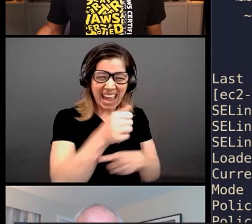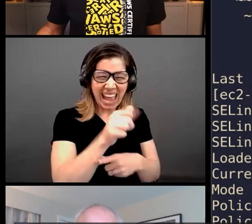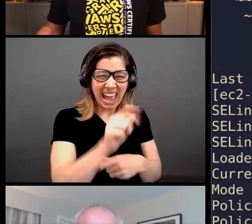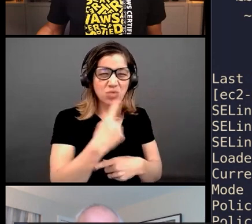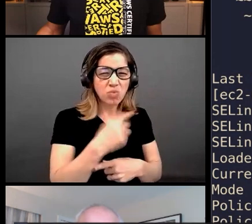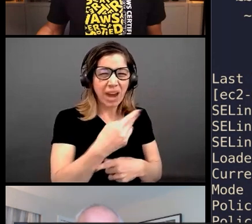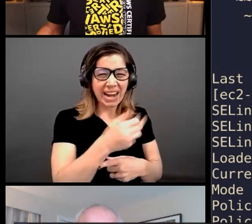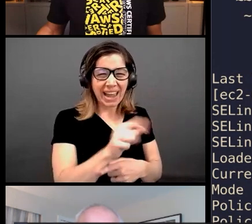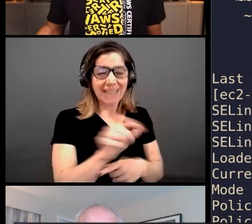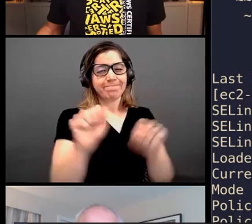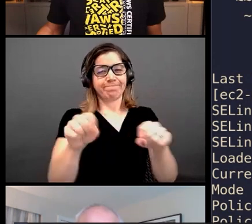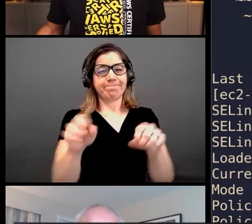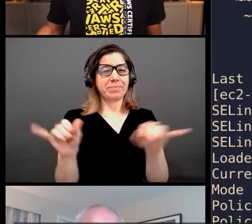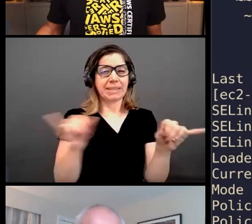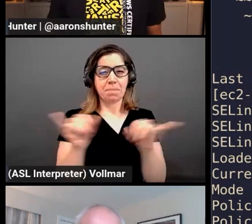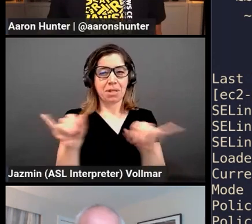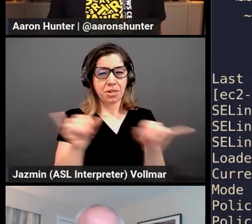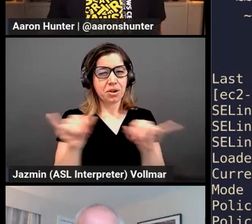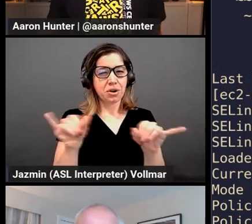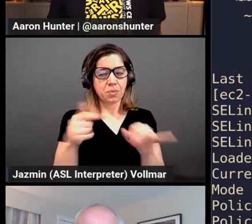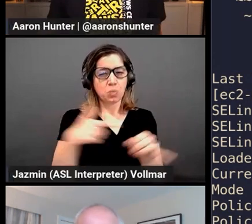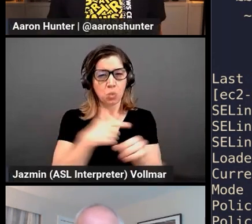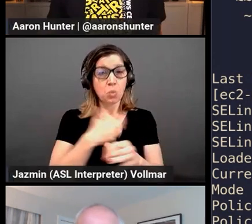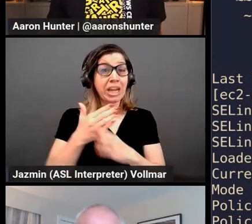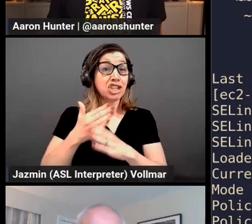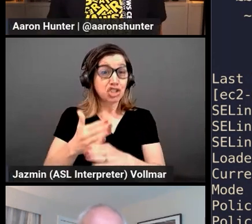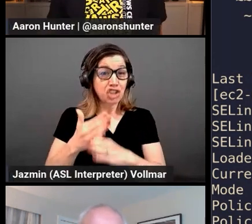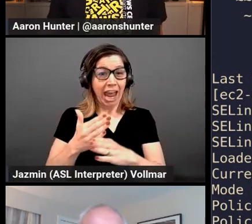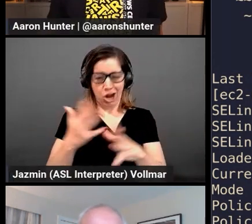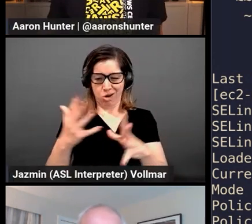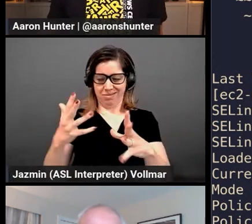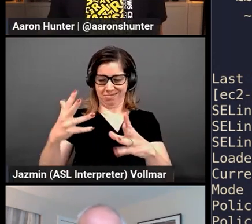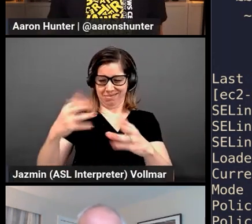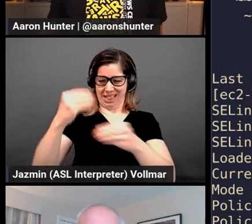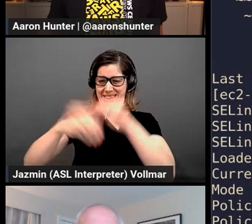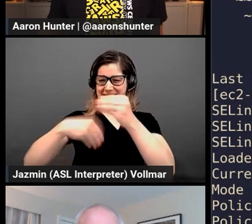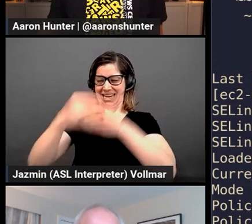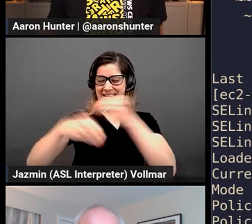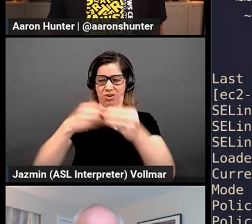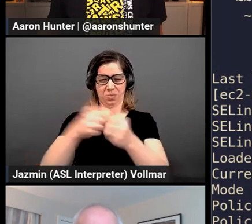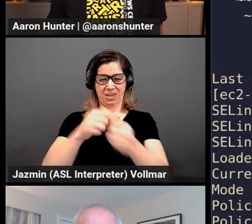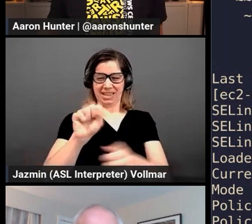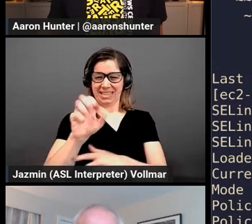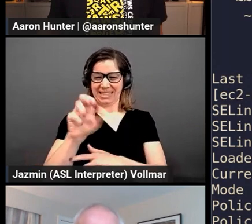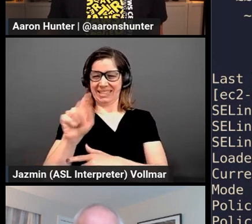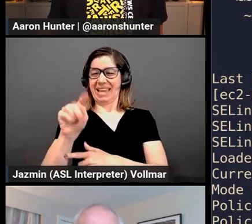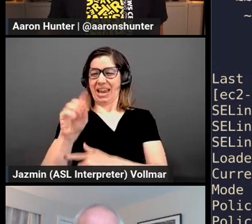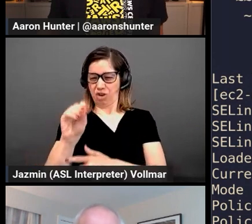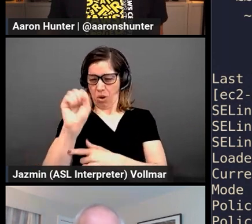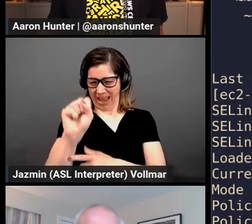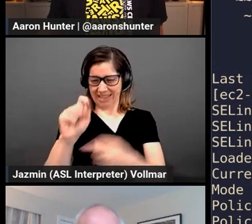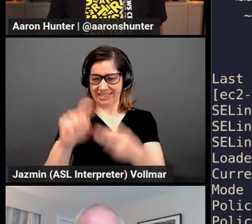share a lineage with CentOS and Red Hat.